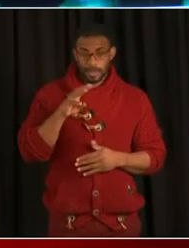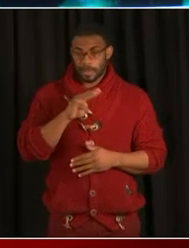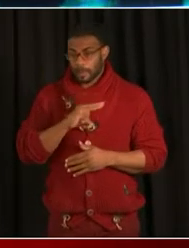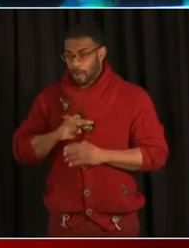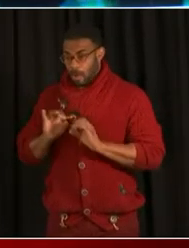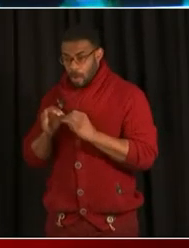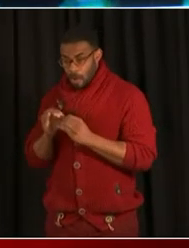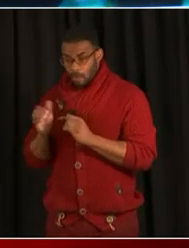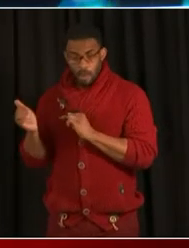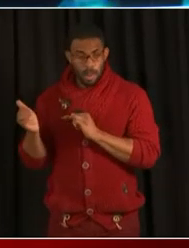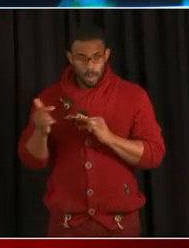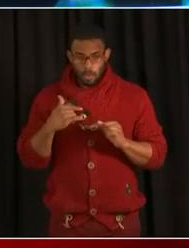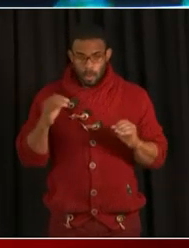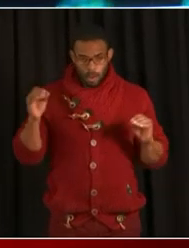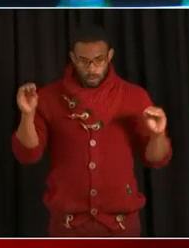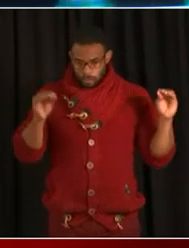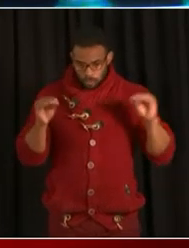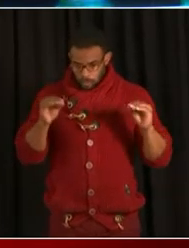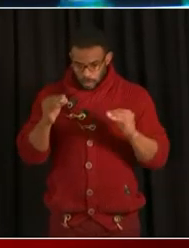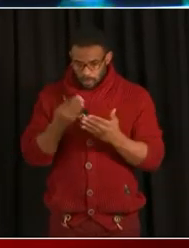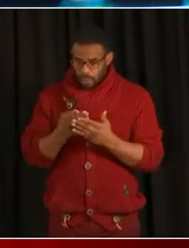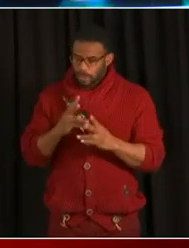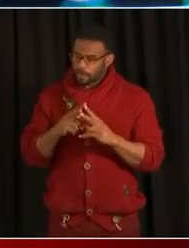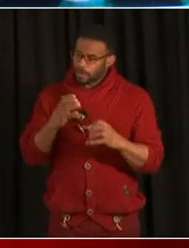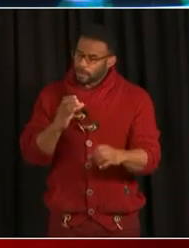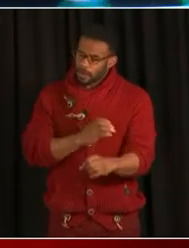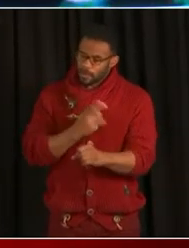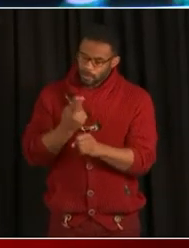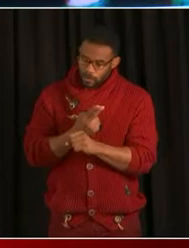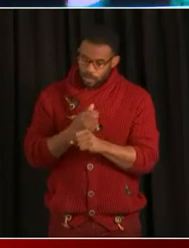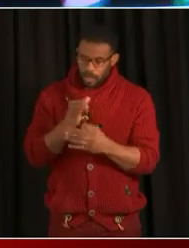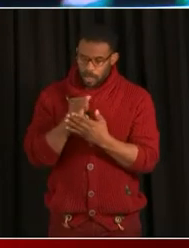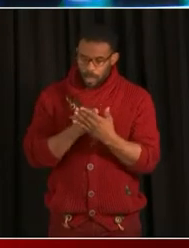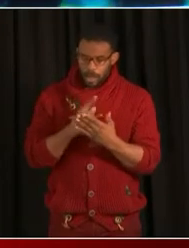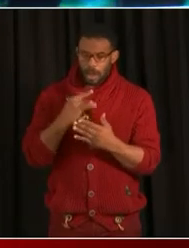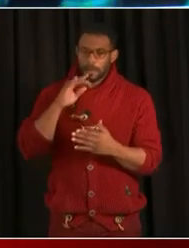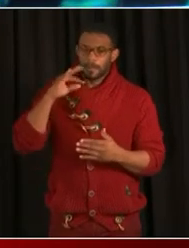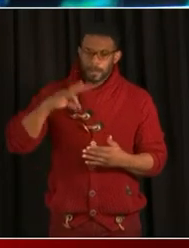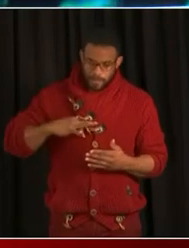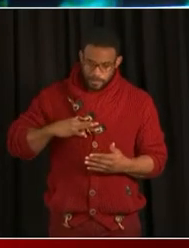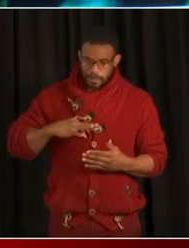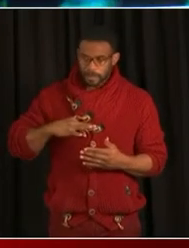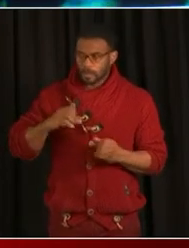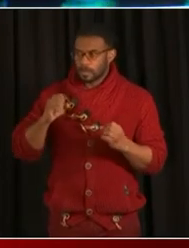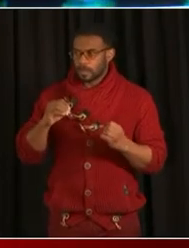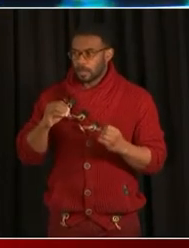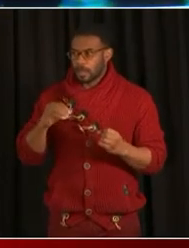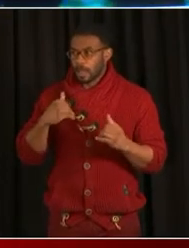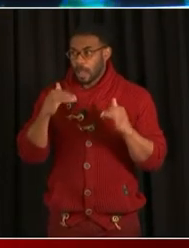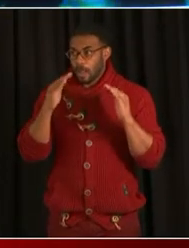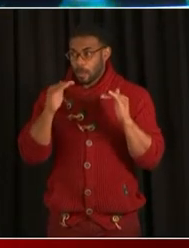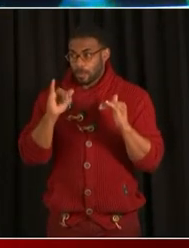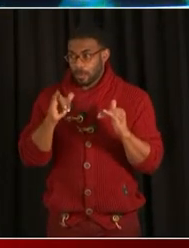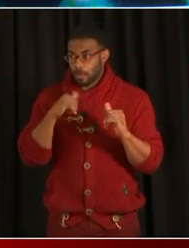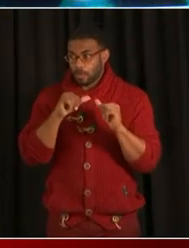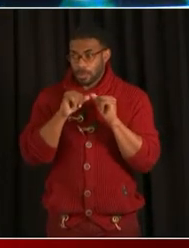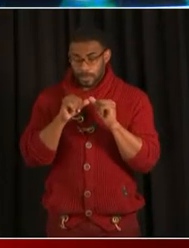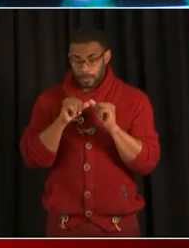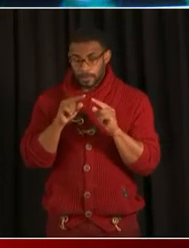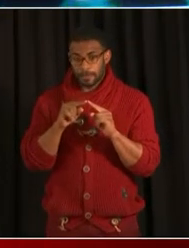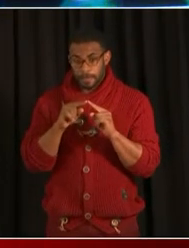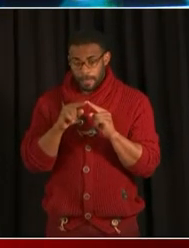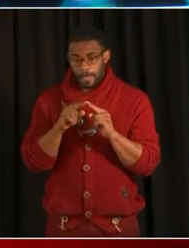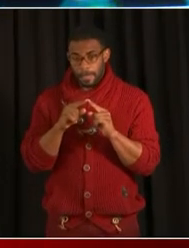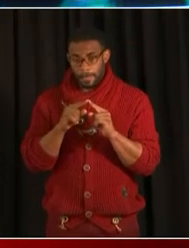offices, we are putting those funds to very, very powerful use, and artists are benefiting. So I hope that we'll